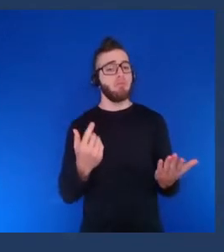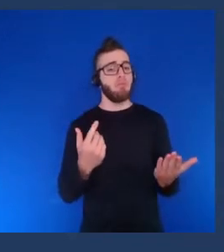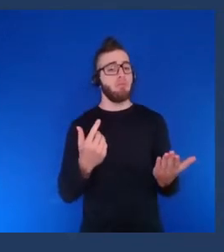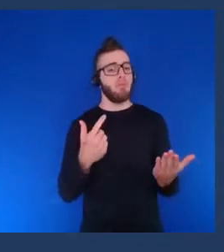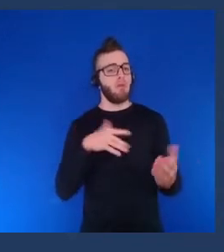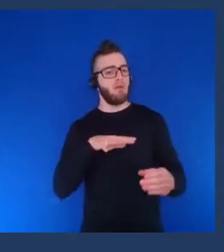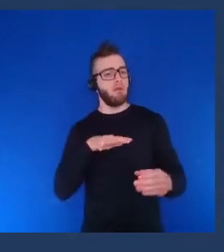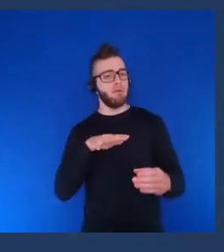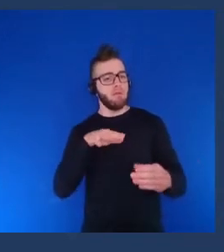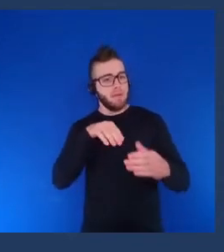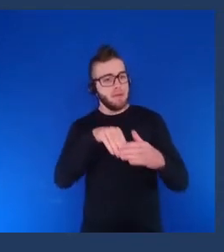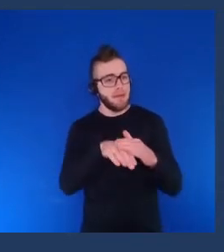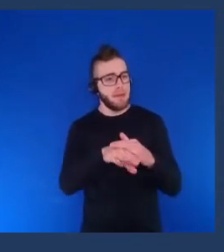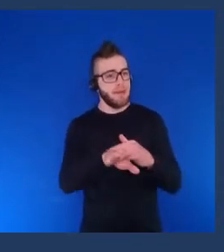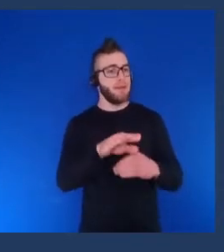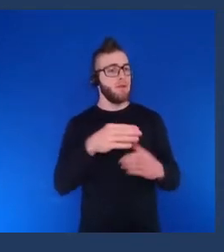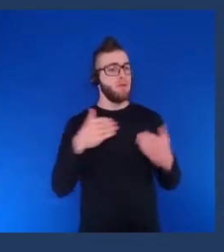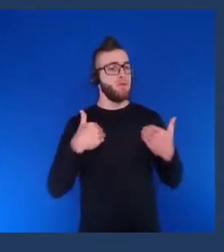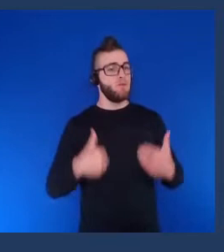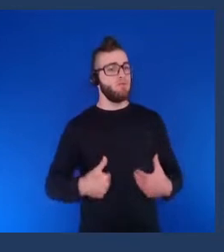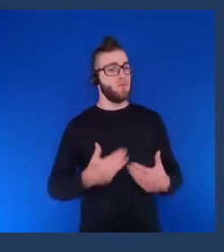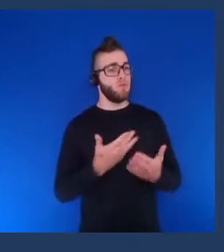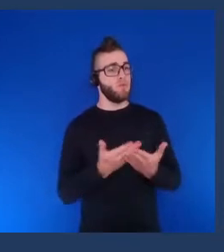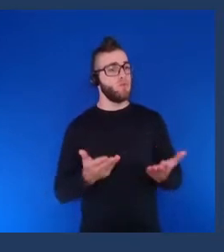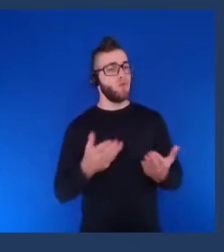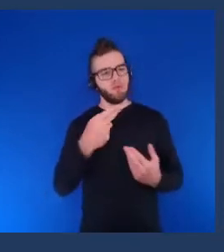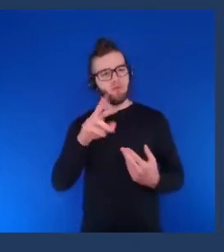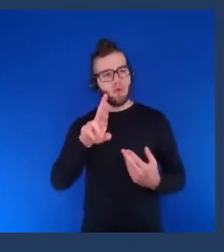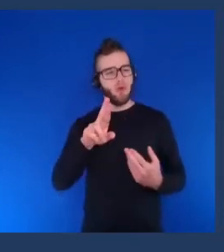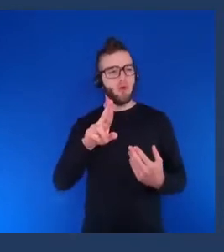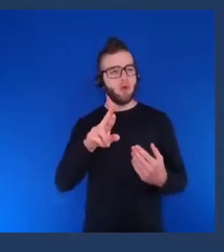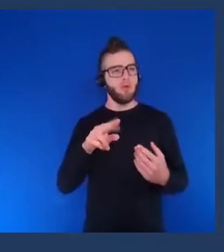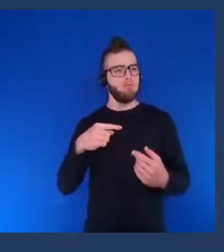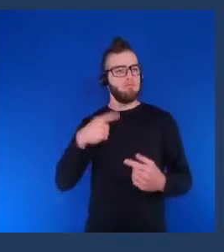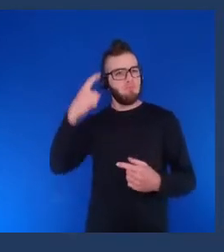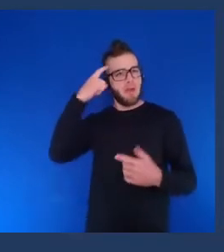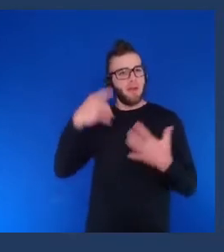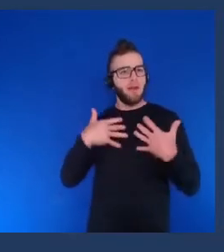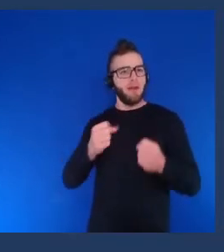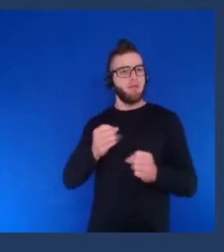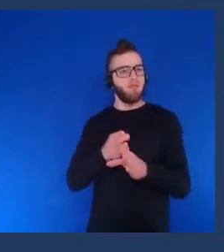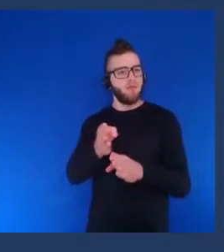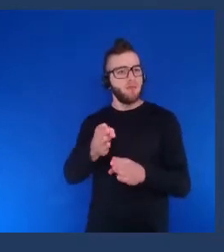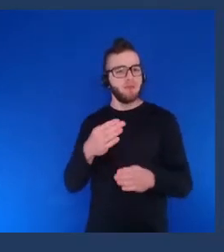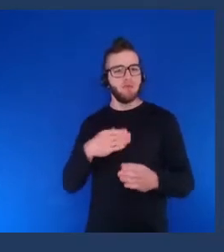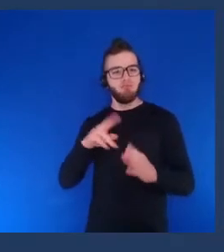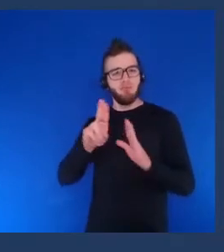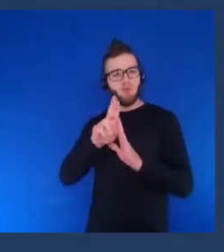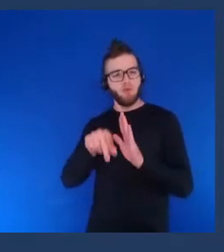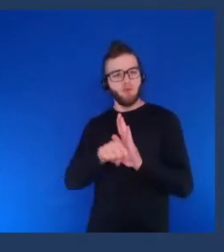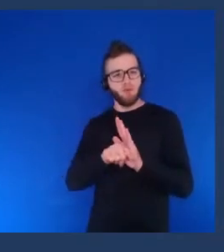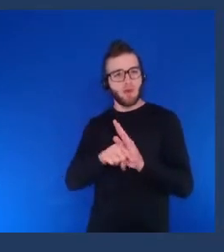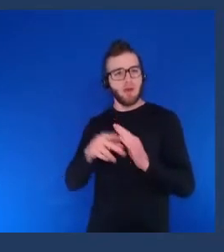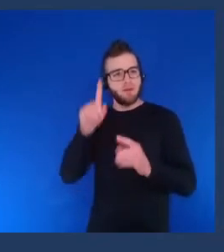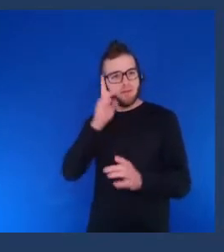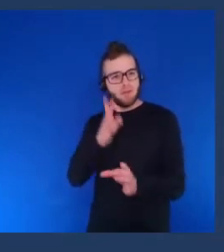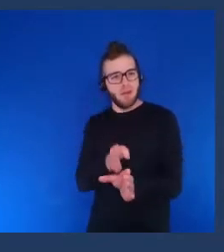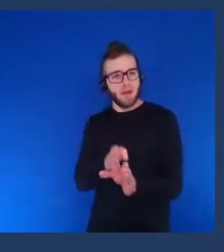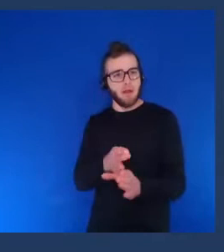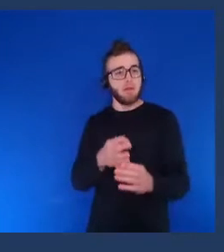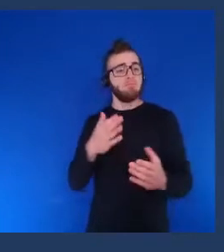career was as a mental health professional. Got my undergraduate in psychology, spent early days working with children